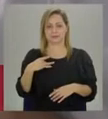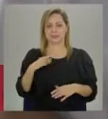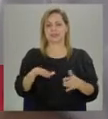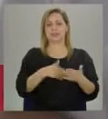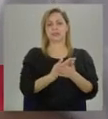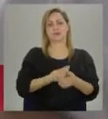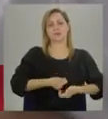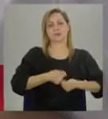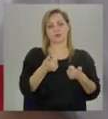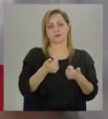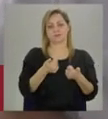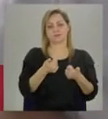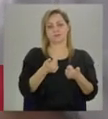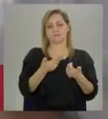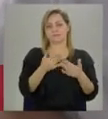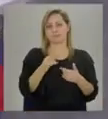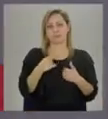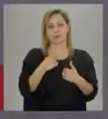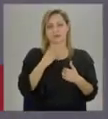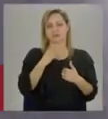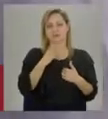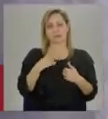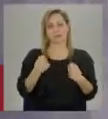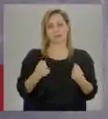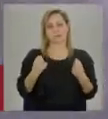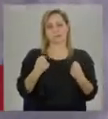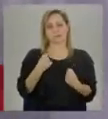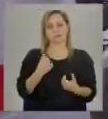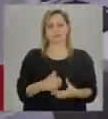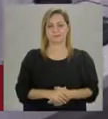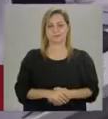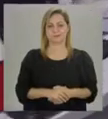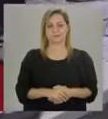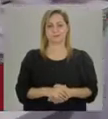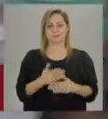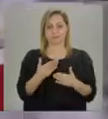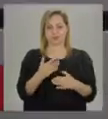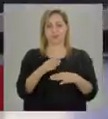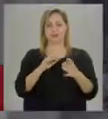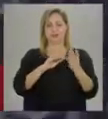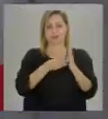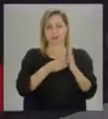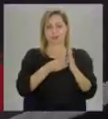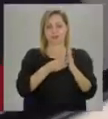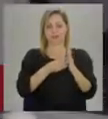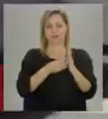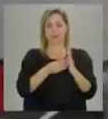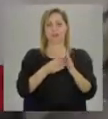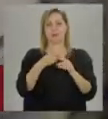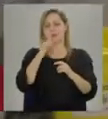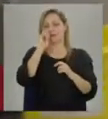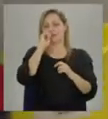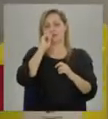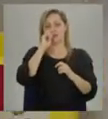best, but maybe it's not. Is not enough. We are performing the test for the nasal swab